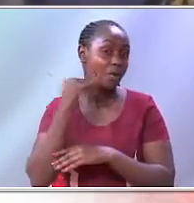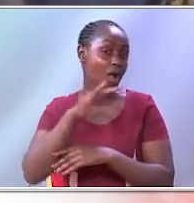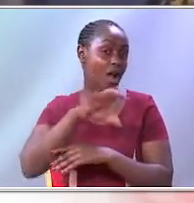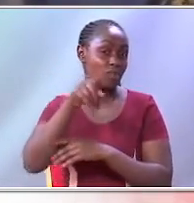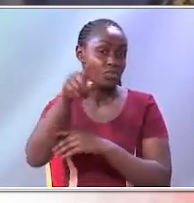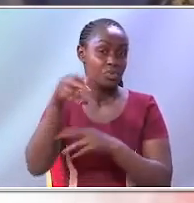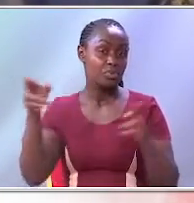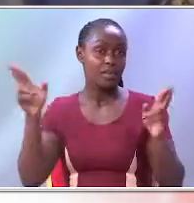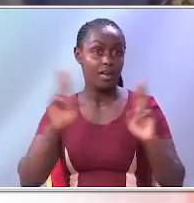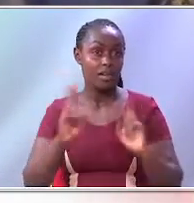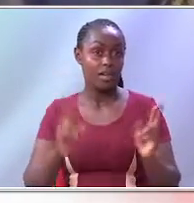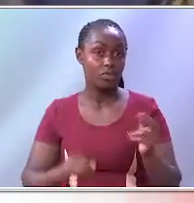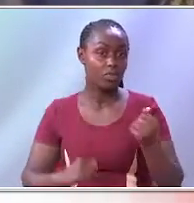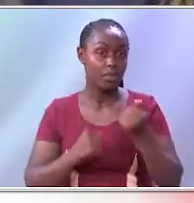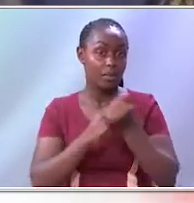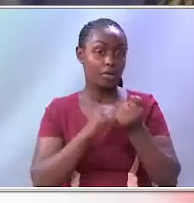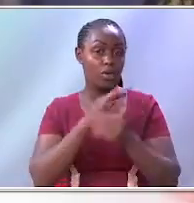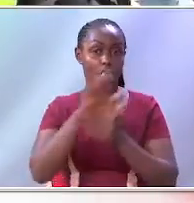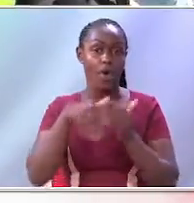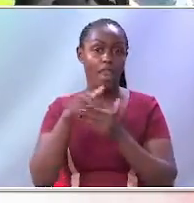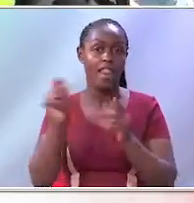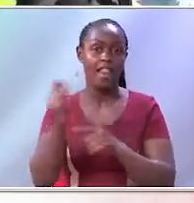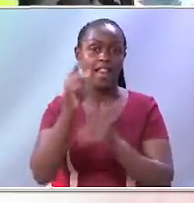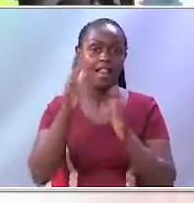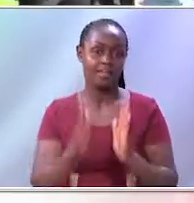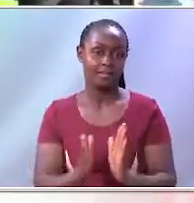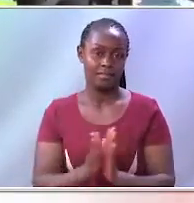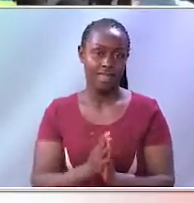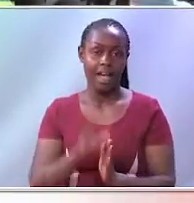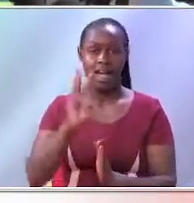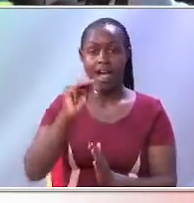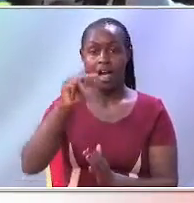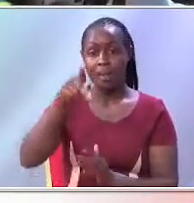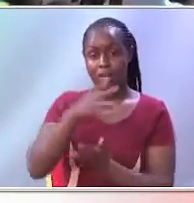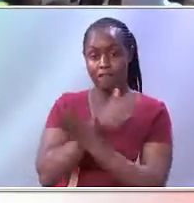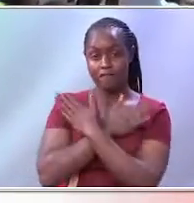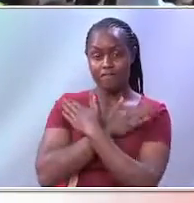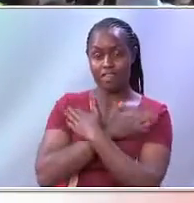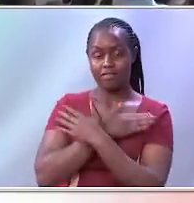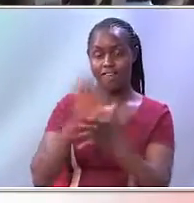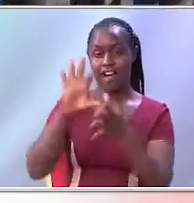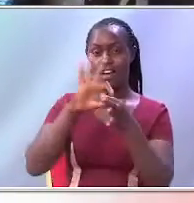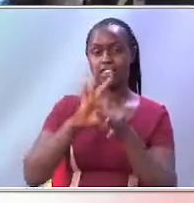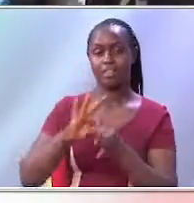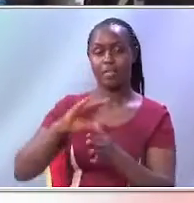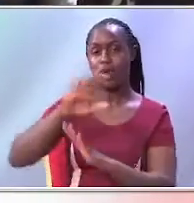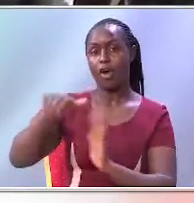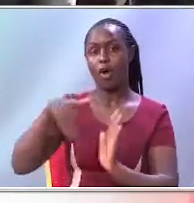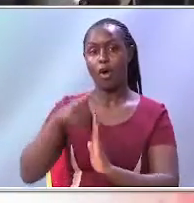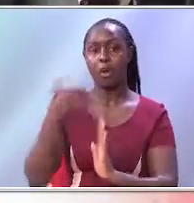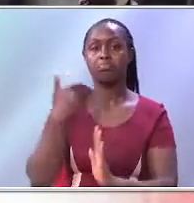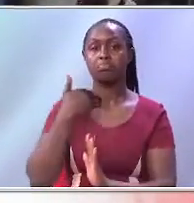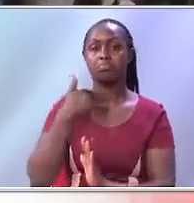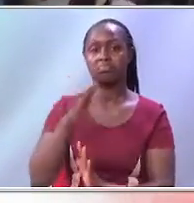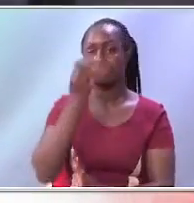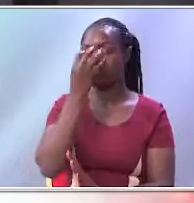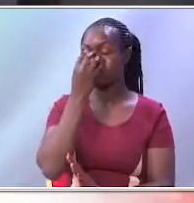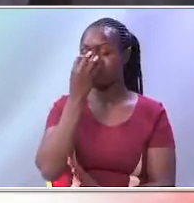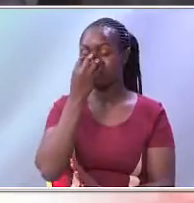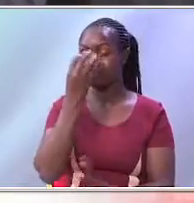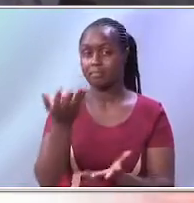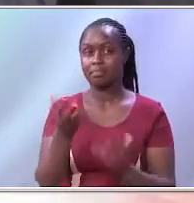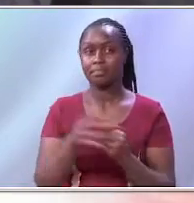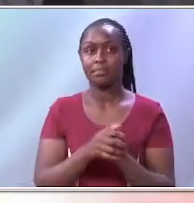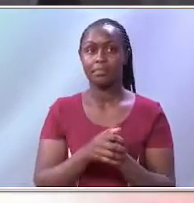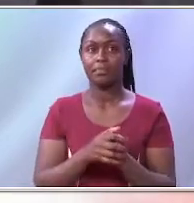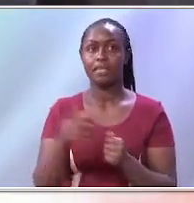muko tayari kuungana na Wakenya wote? MPs allied to the Azimio la Umoja movement hitting out at DP William Ruto.